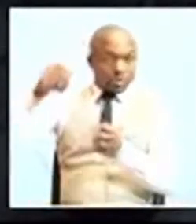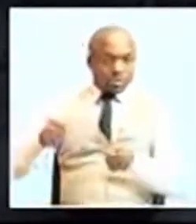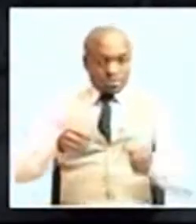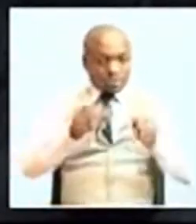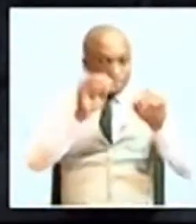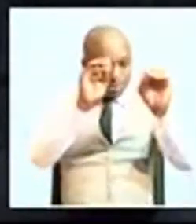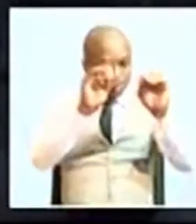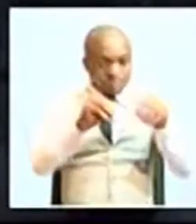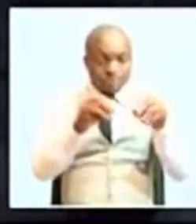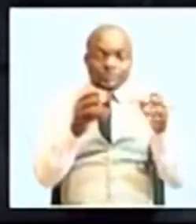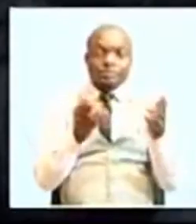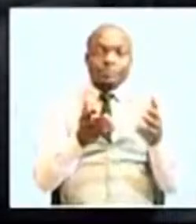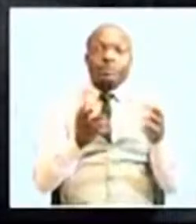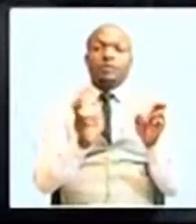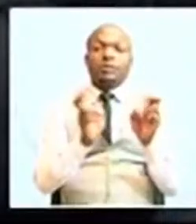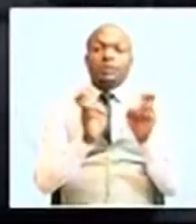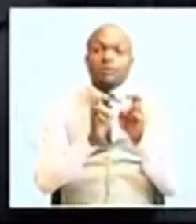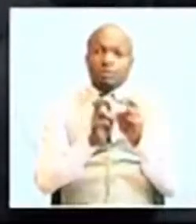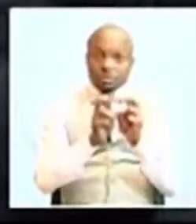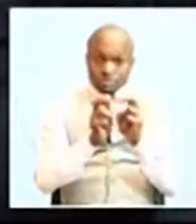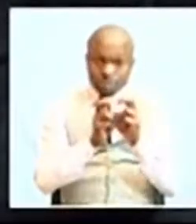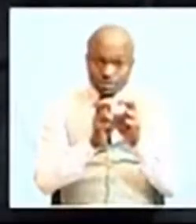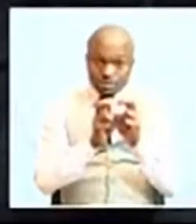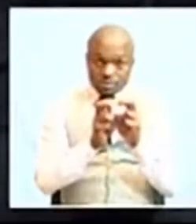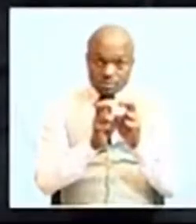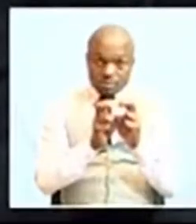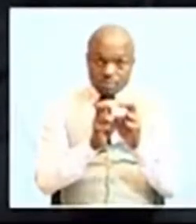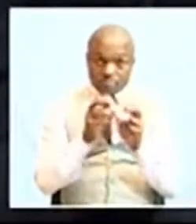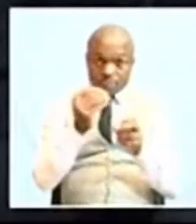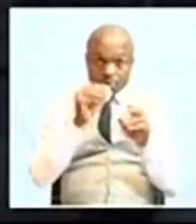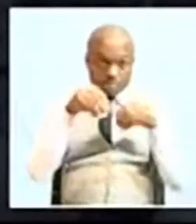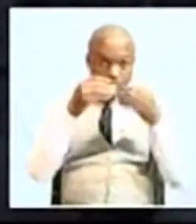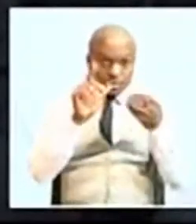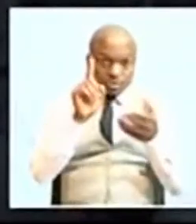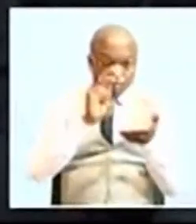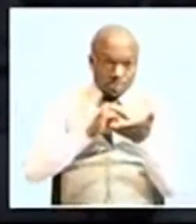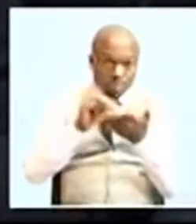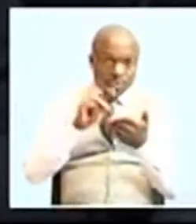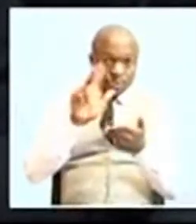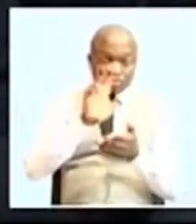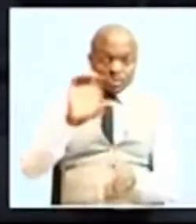the total contract price, total allocated amount was